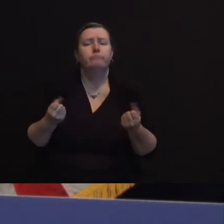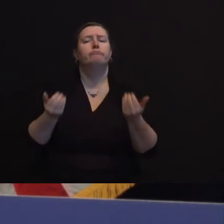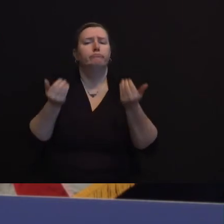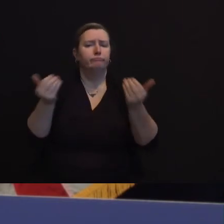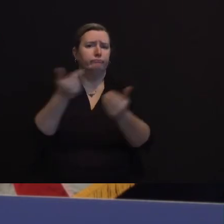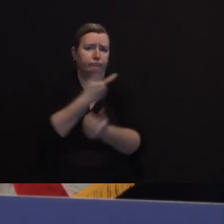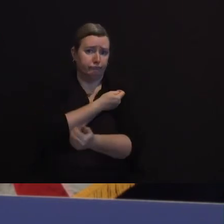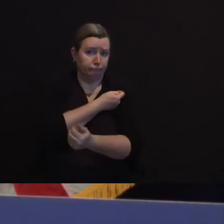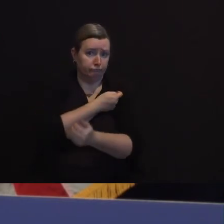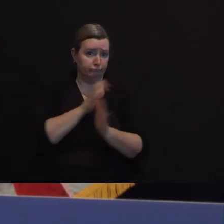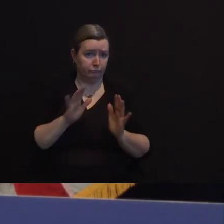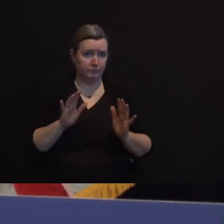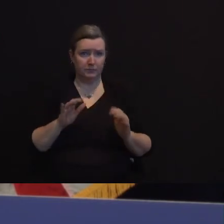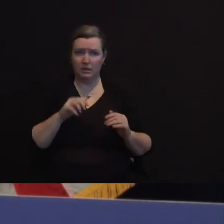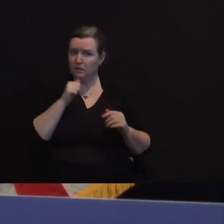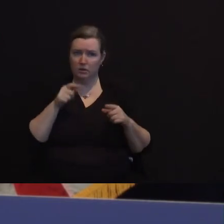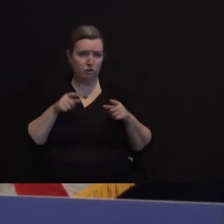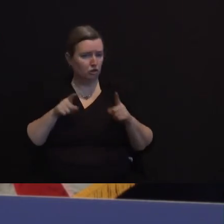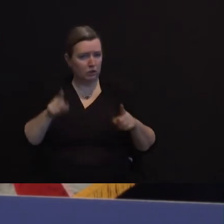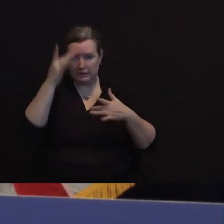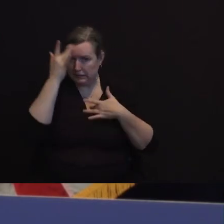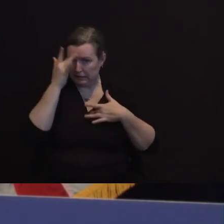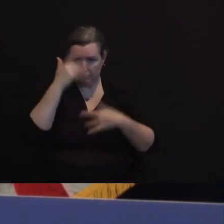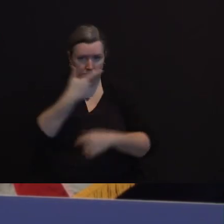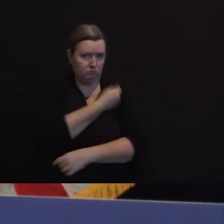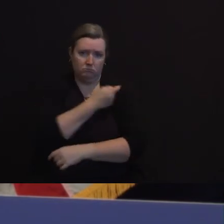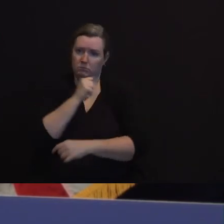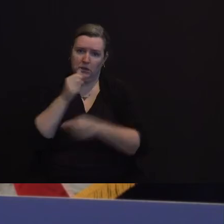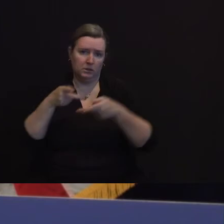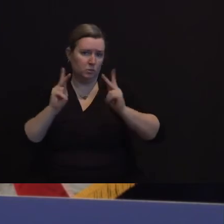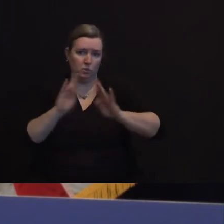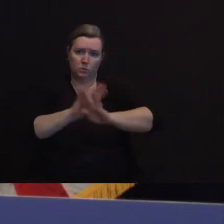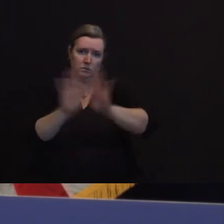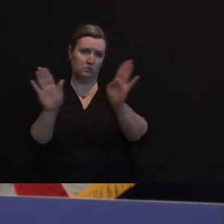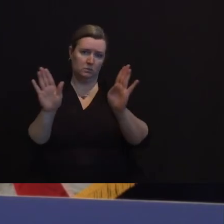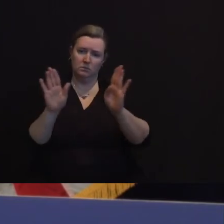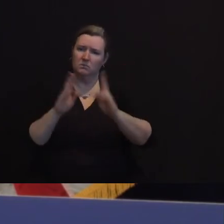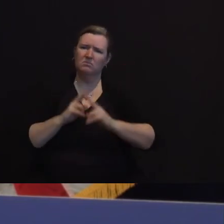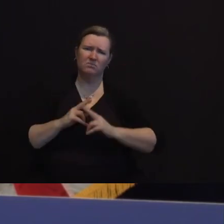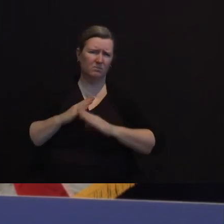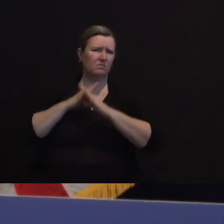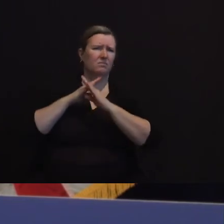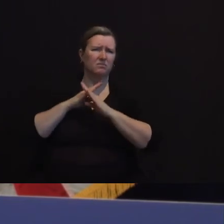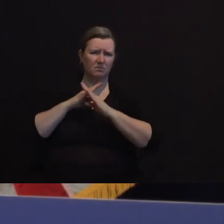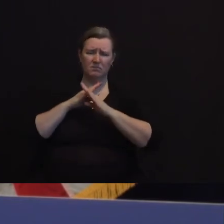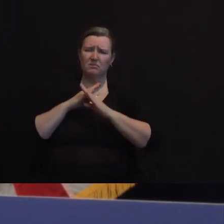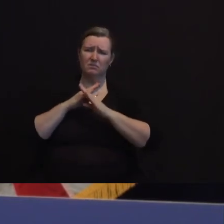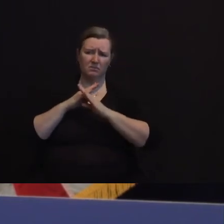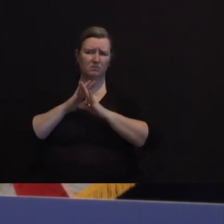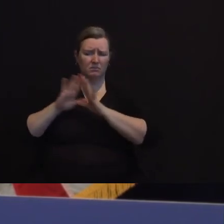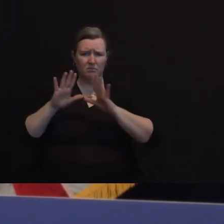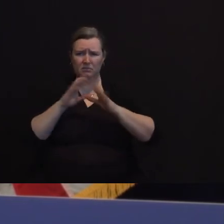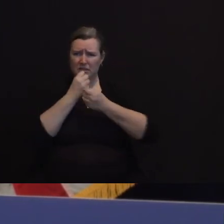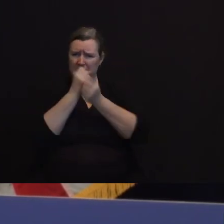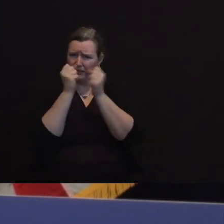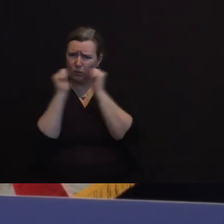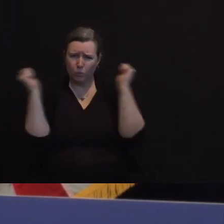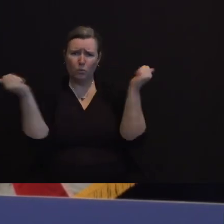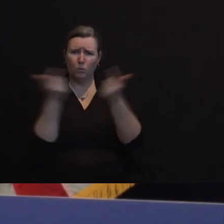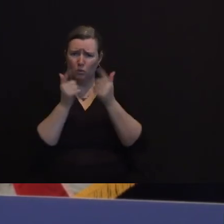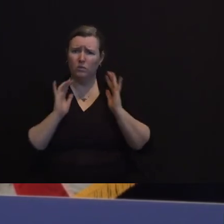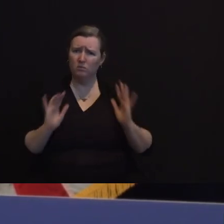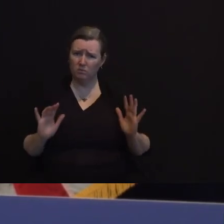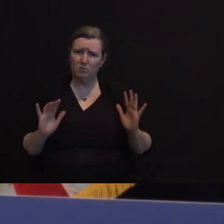approach. So basically, that's it. People should be vaccinated. You know, where they are in line, I don't think we should distinguish. You know, if